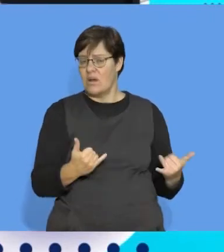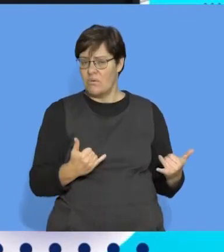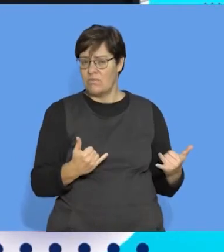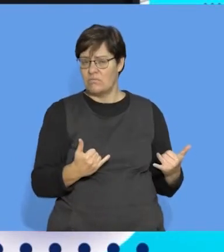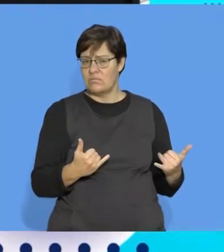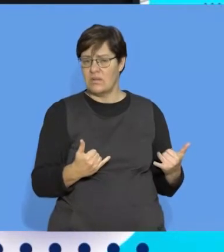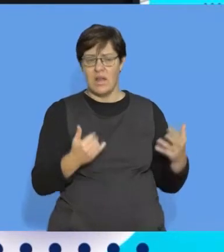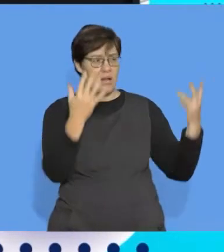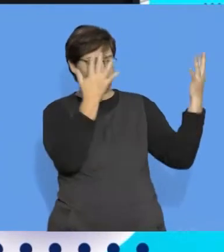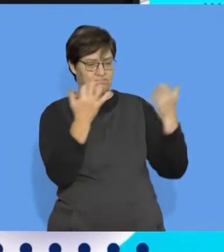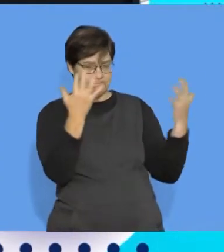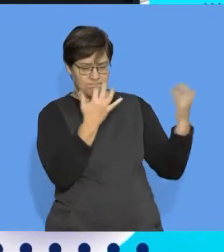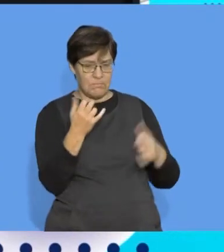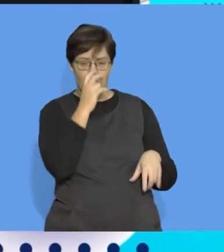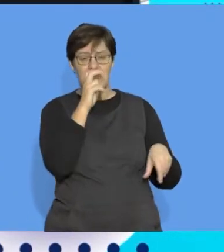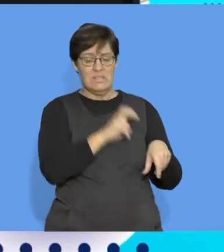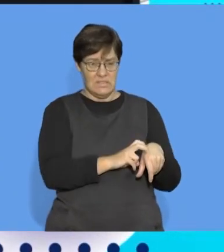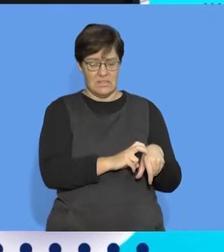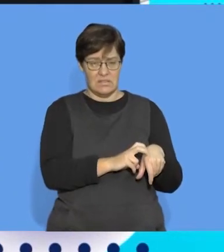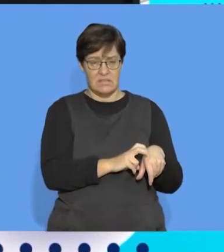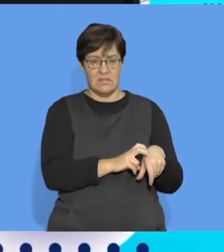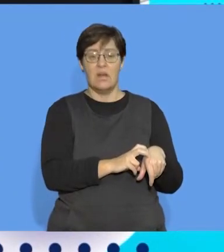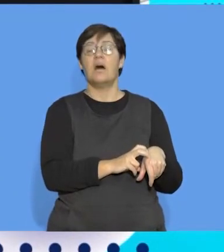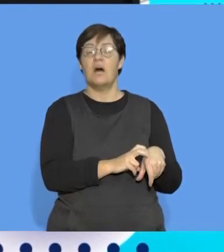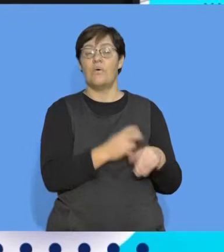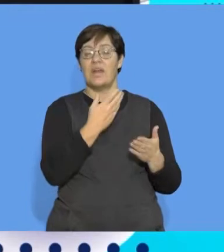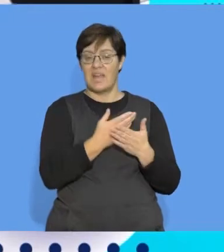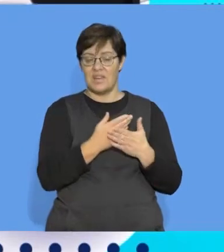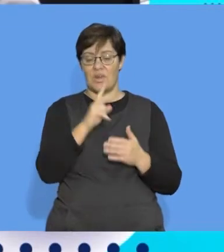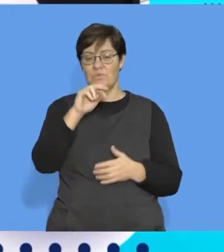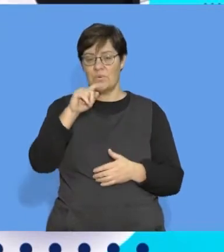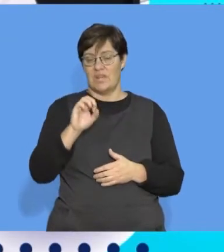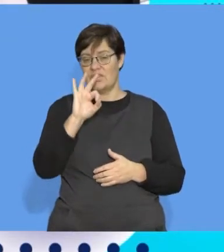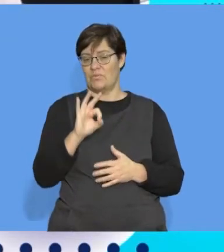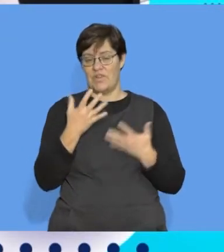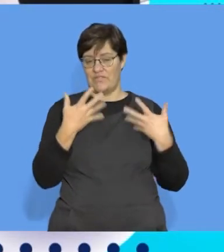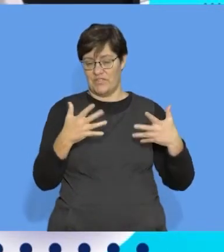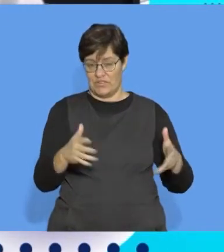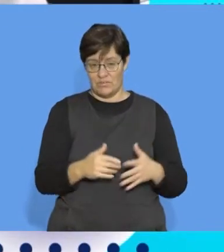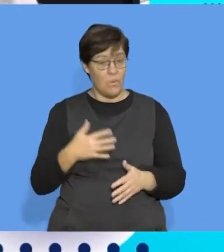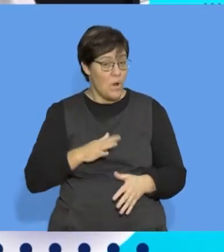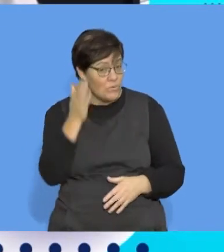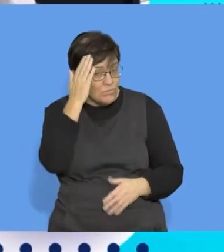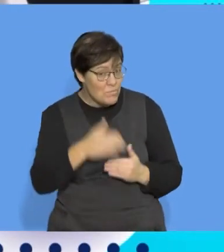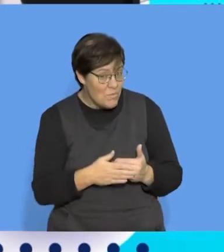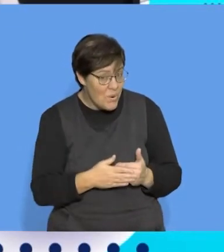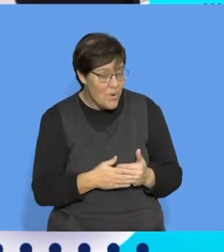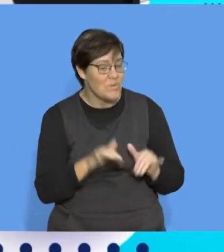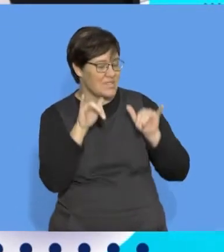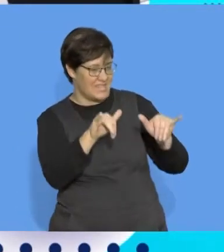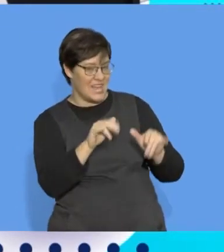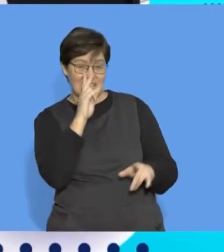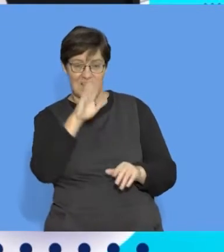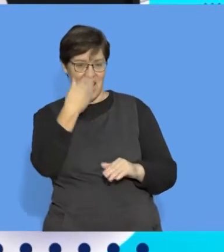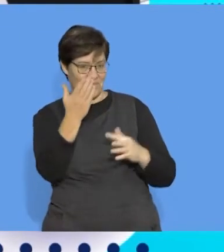we're going to do all the calculations necessary to complete note number 3. You want to know